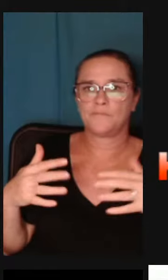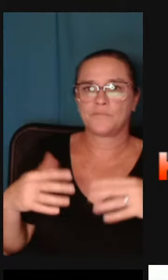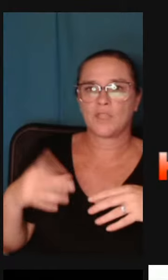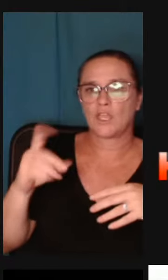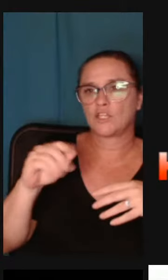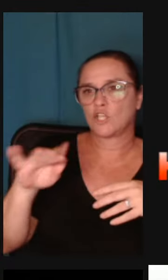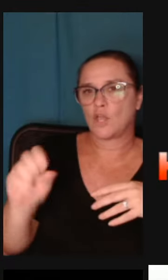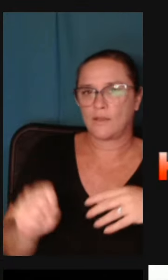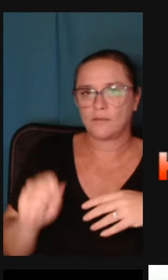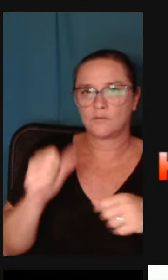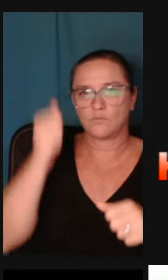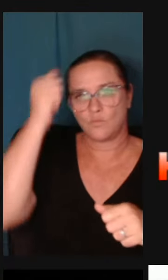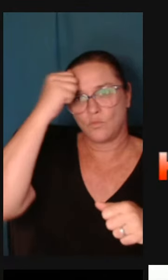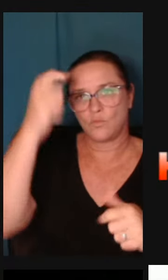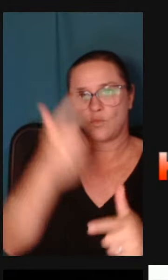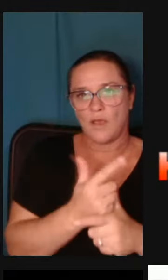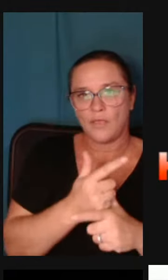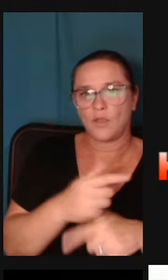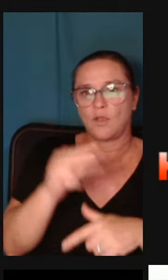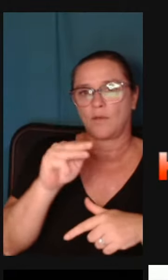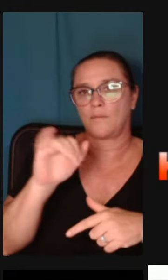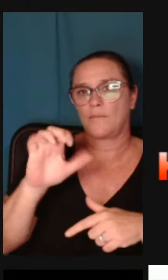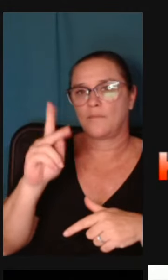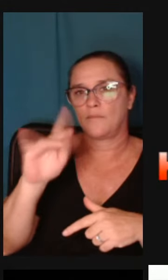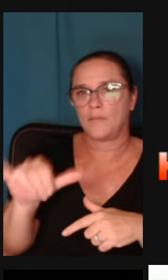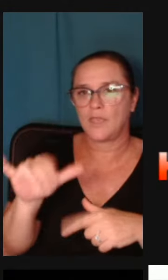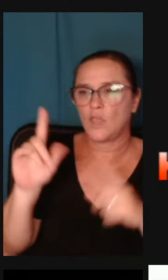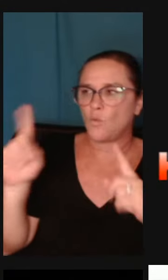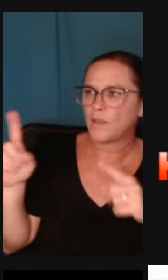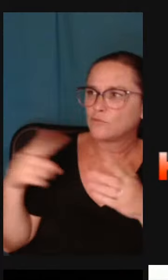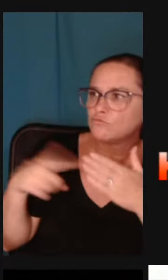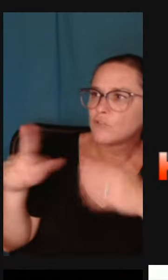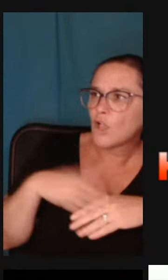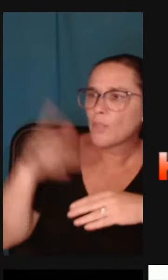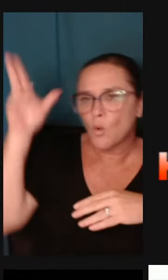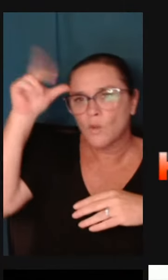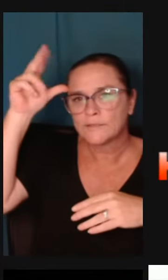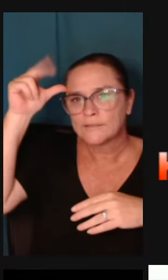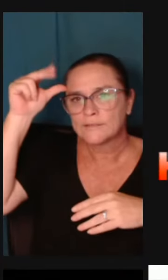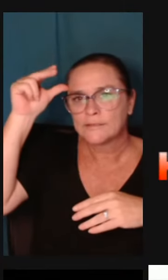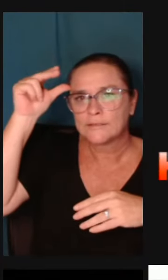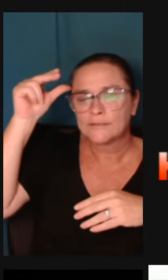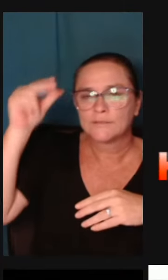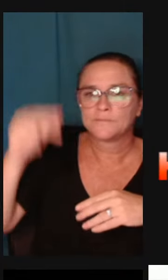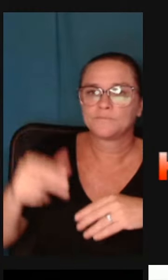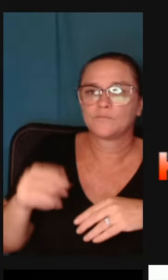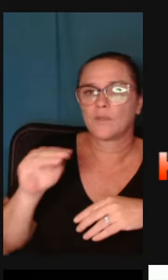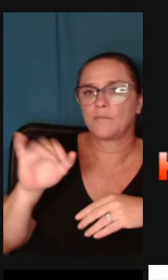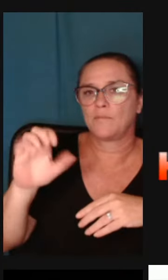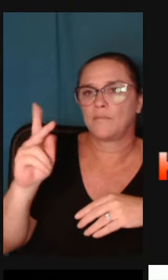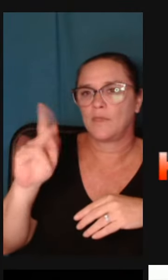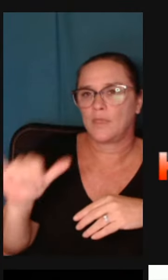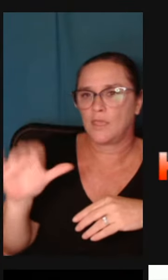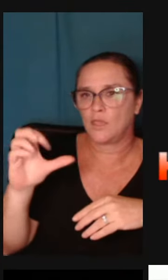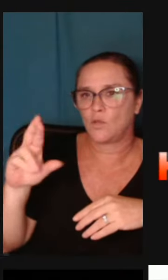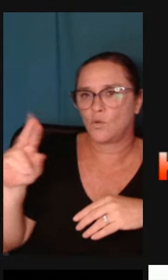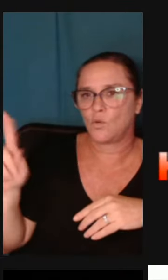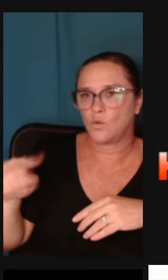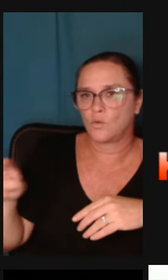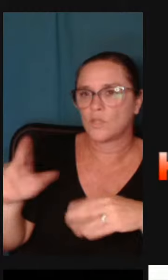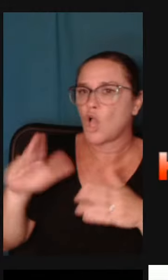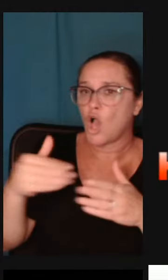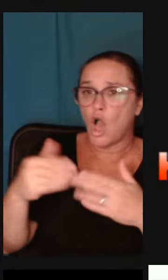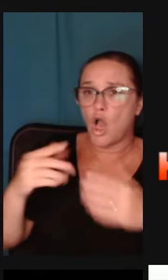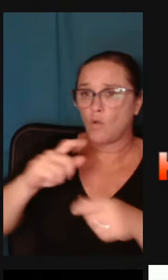brother, Mickey, went to check on them. Right, Mickey Cruz. All were tied up and